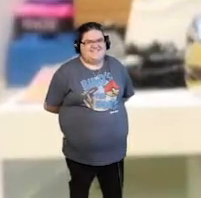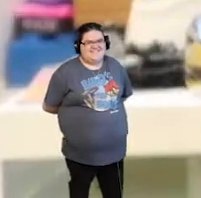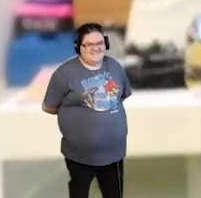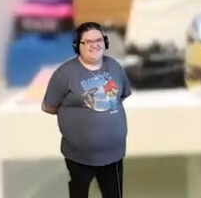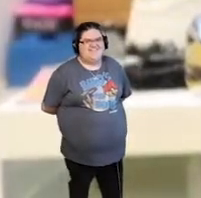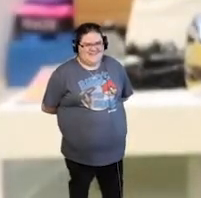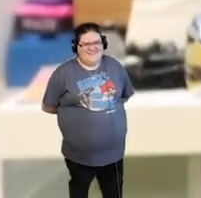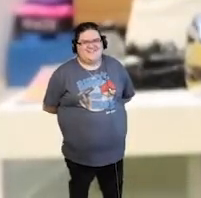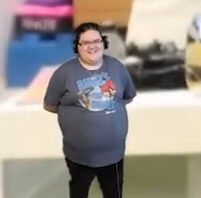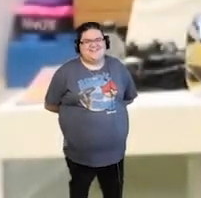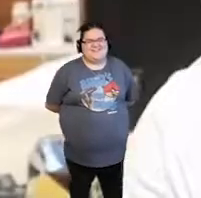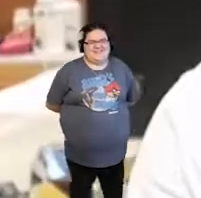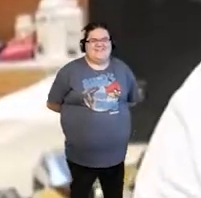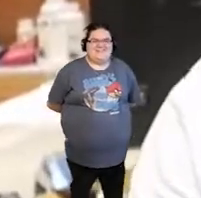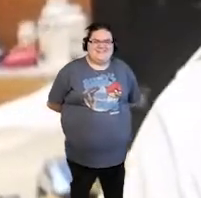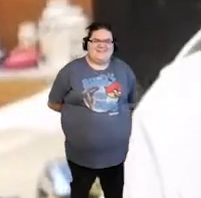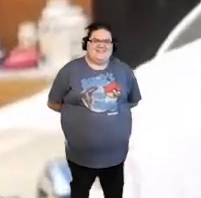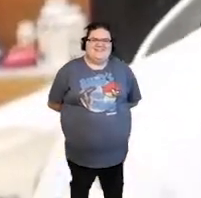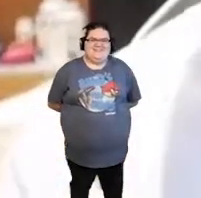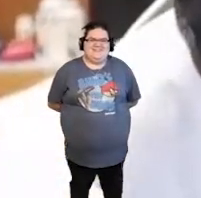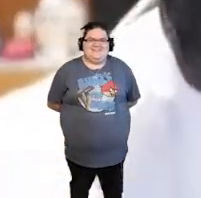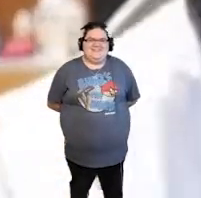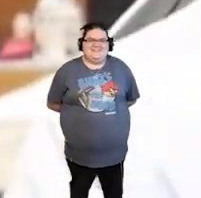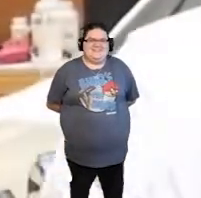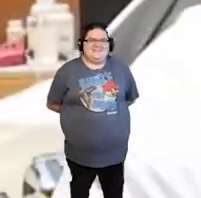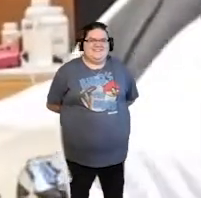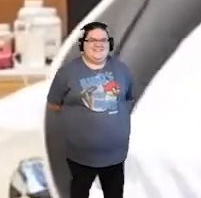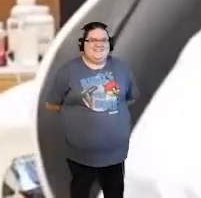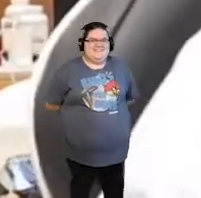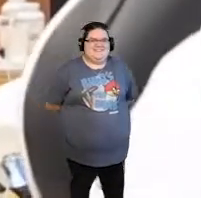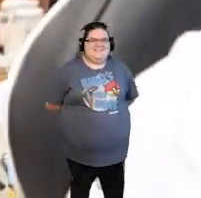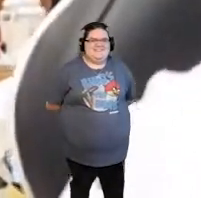the Alford, yeah? Yes, that's exactly. You want a close up of that?